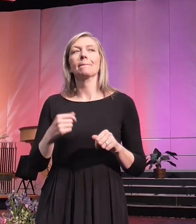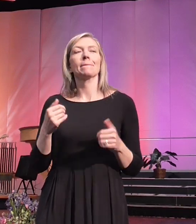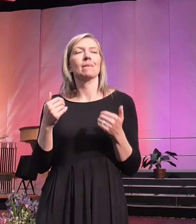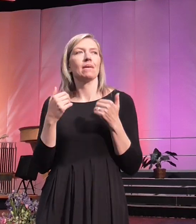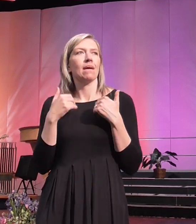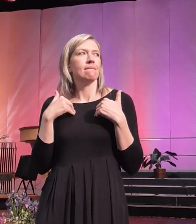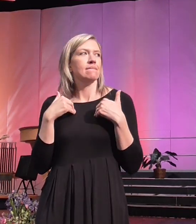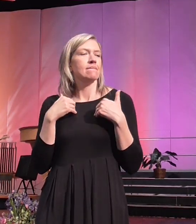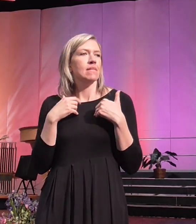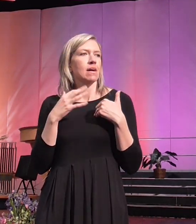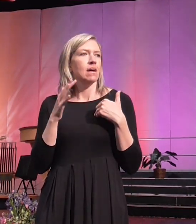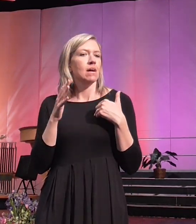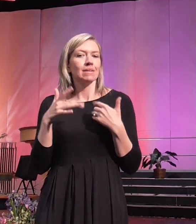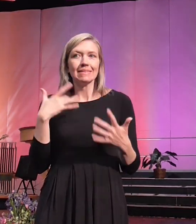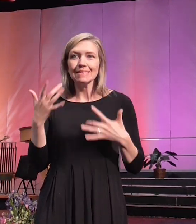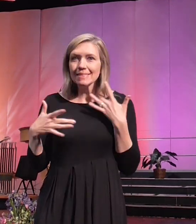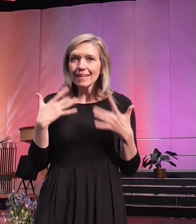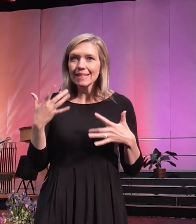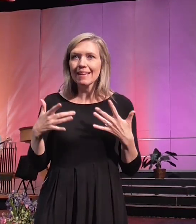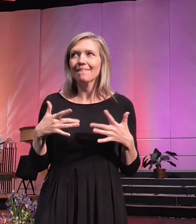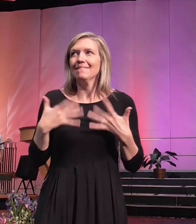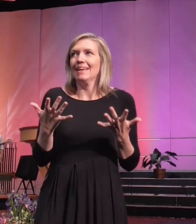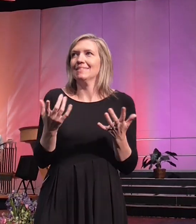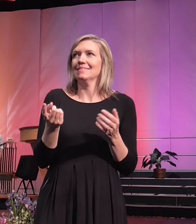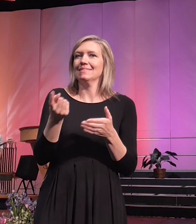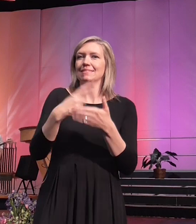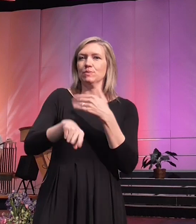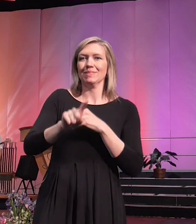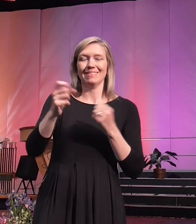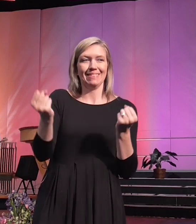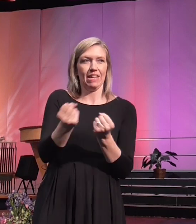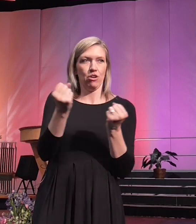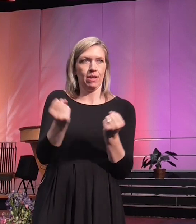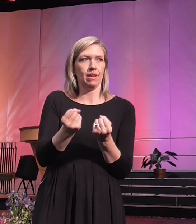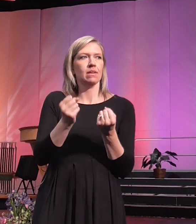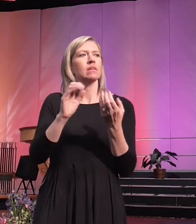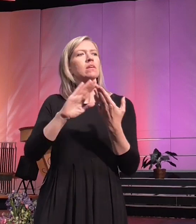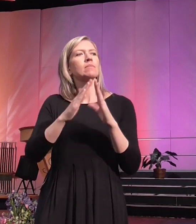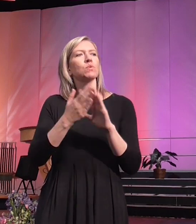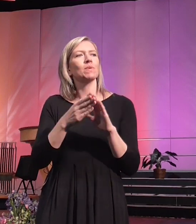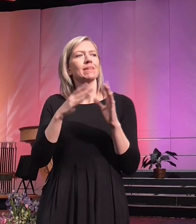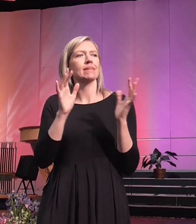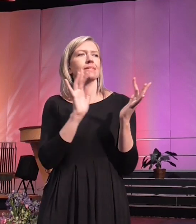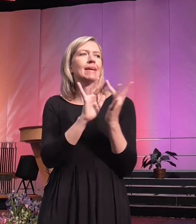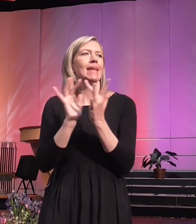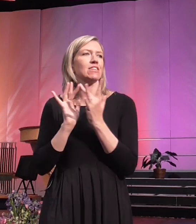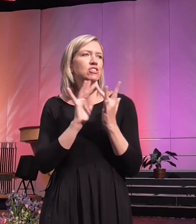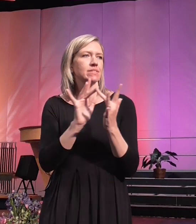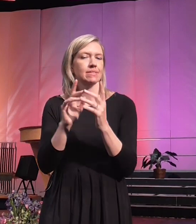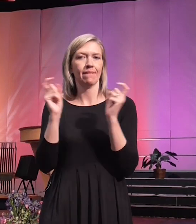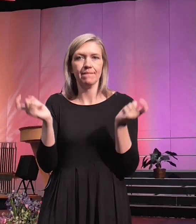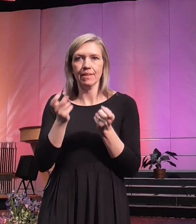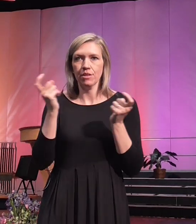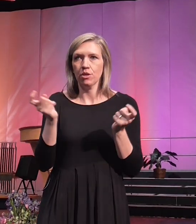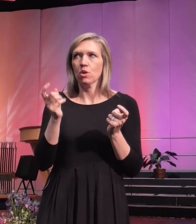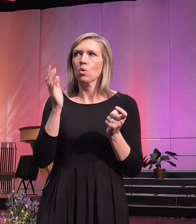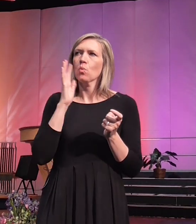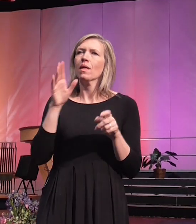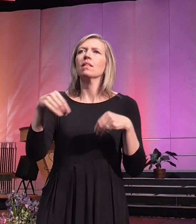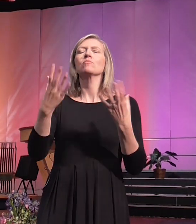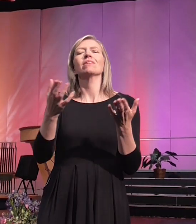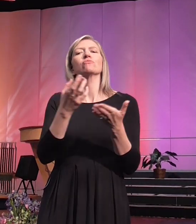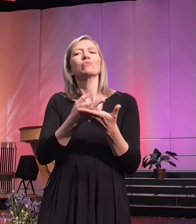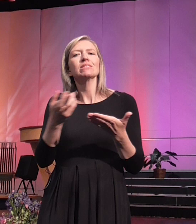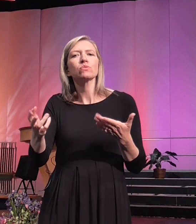And we have a really exciting event coming up next Saturday. It's the Community Connection Fair, and it's going to be